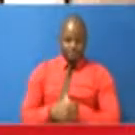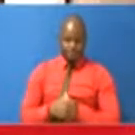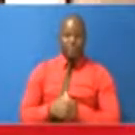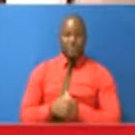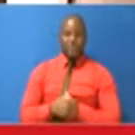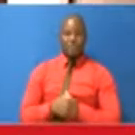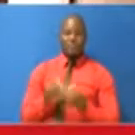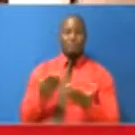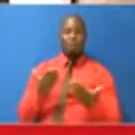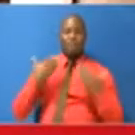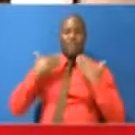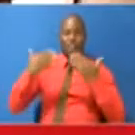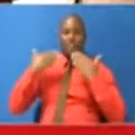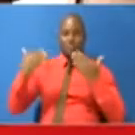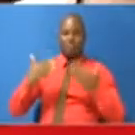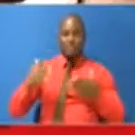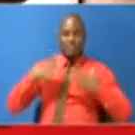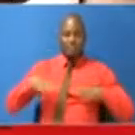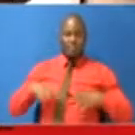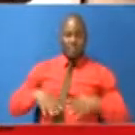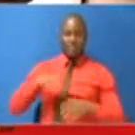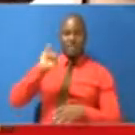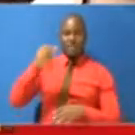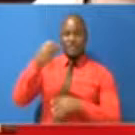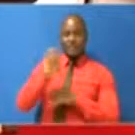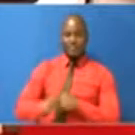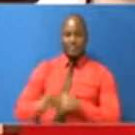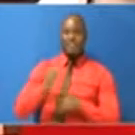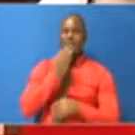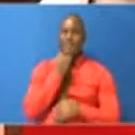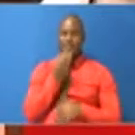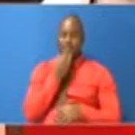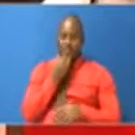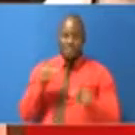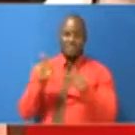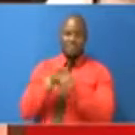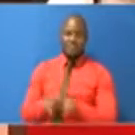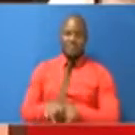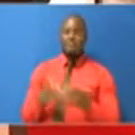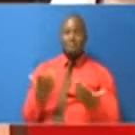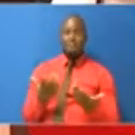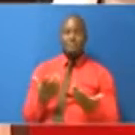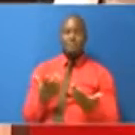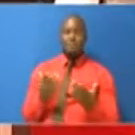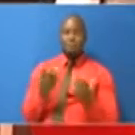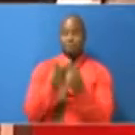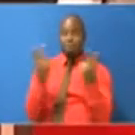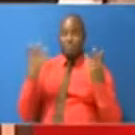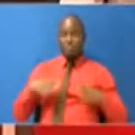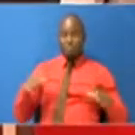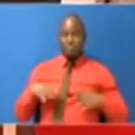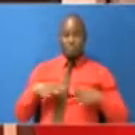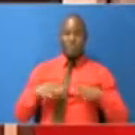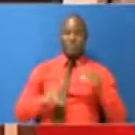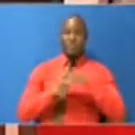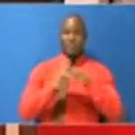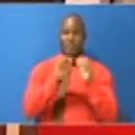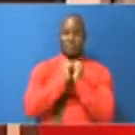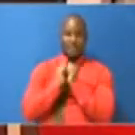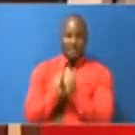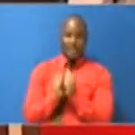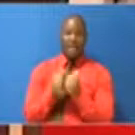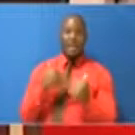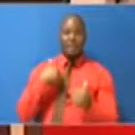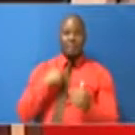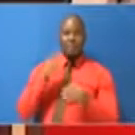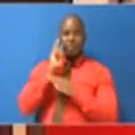indeed our appreciation to the candidates police and johnson and to you the audience that turned up here and out